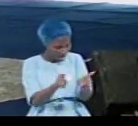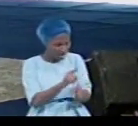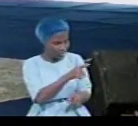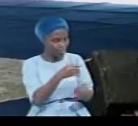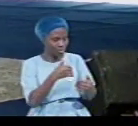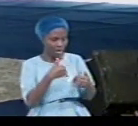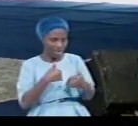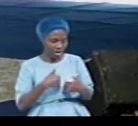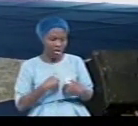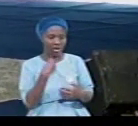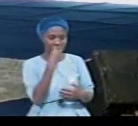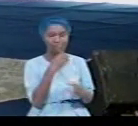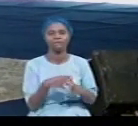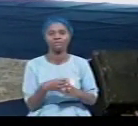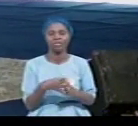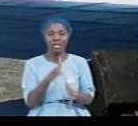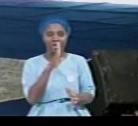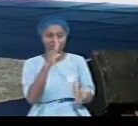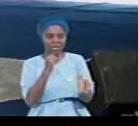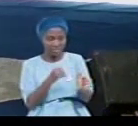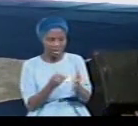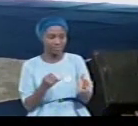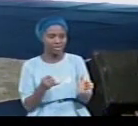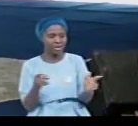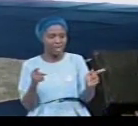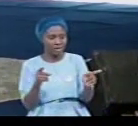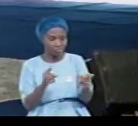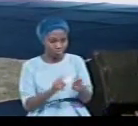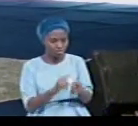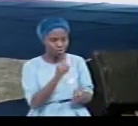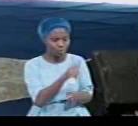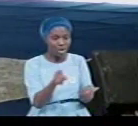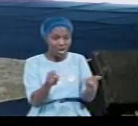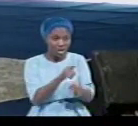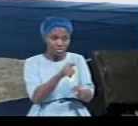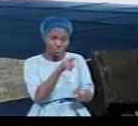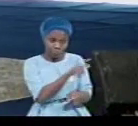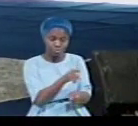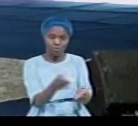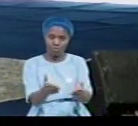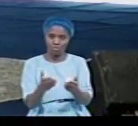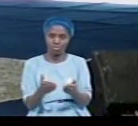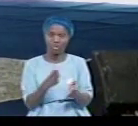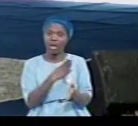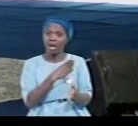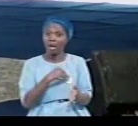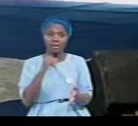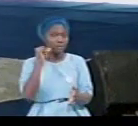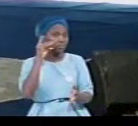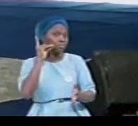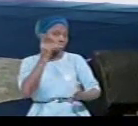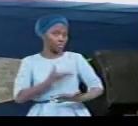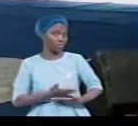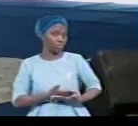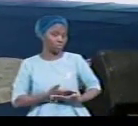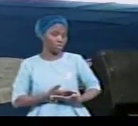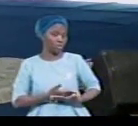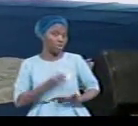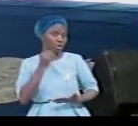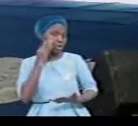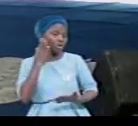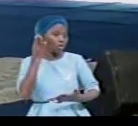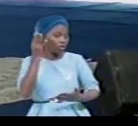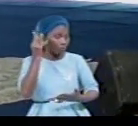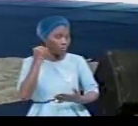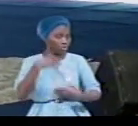wilt. Be it unto thee as thou wilt. And the daughter was made whole